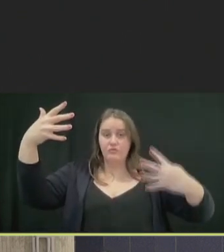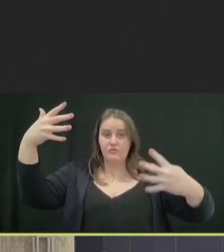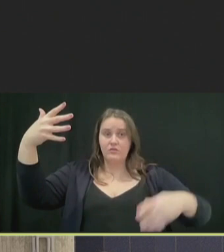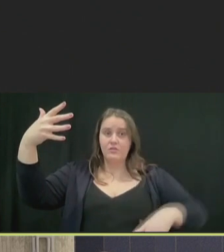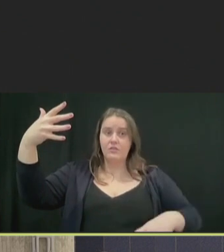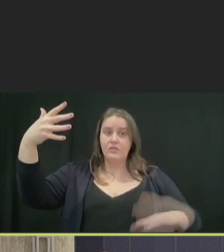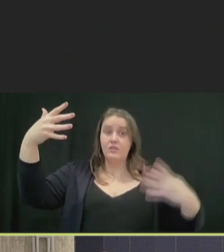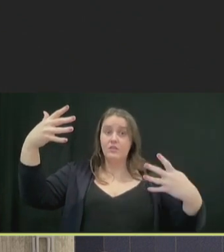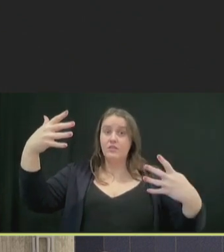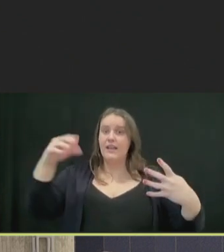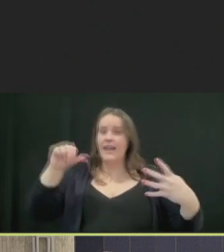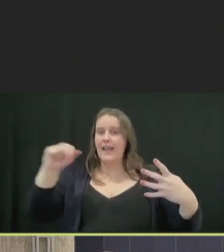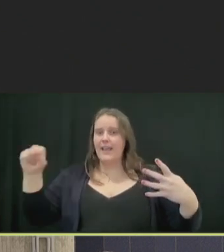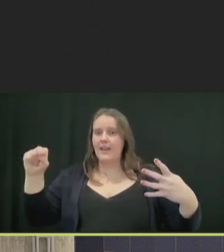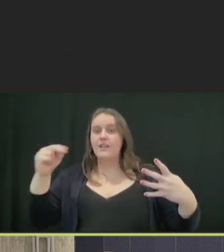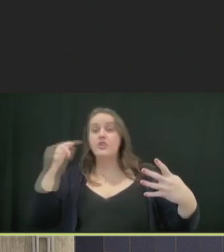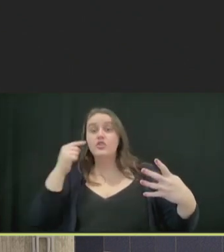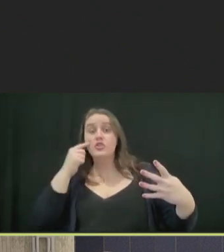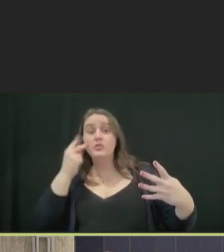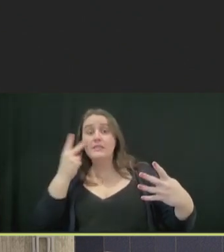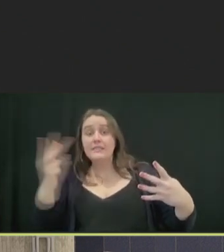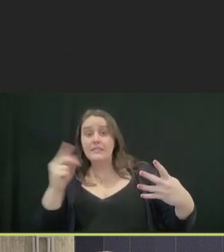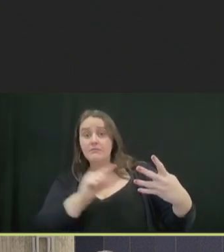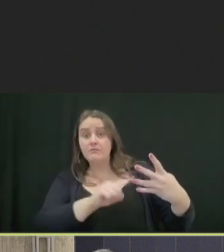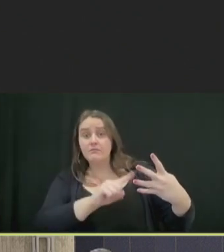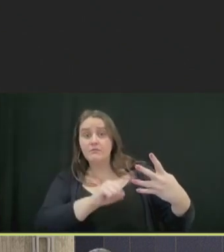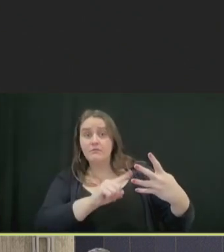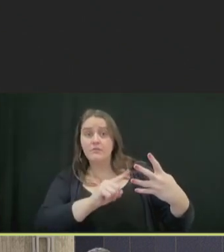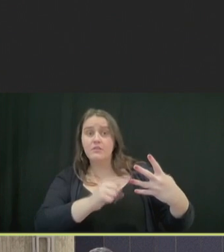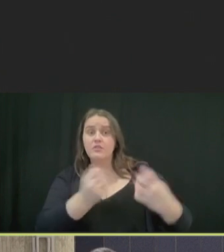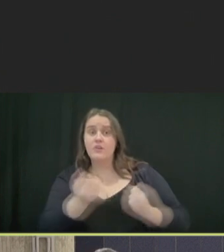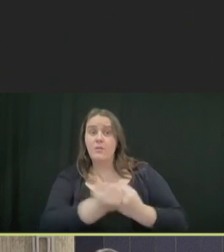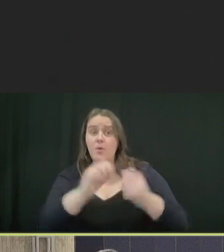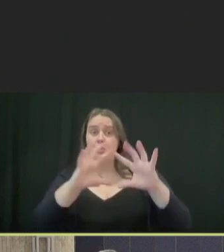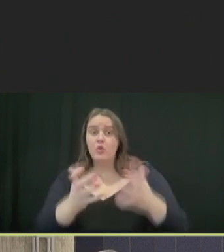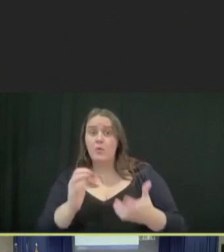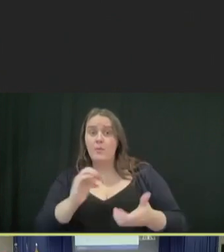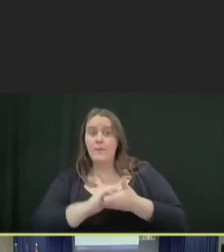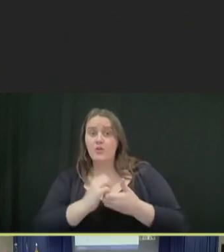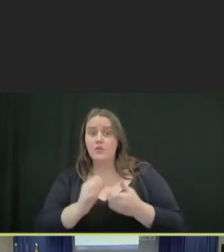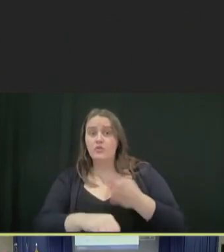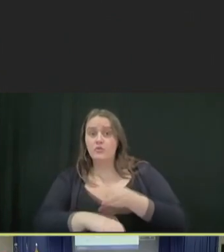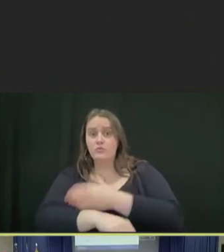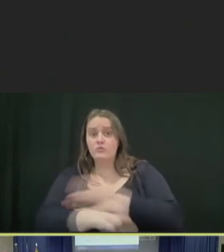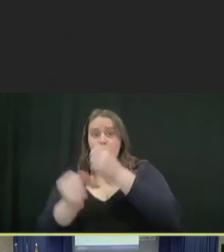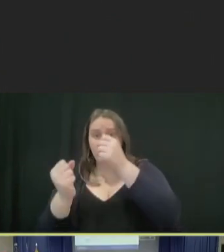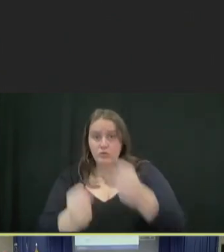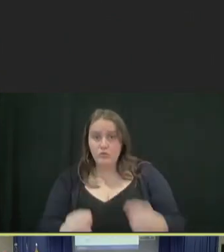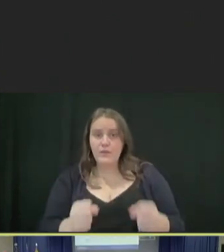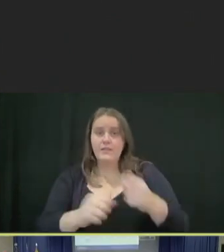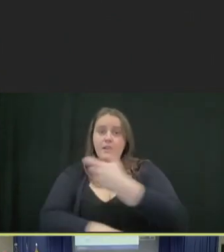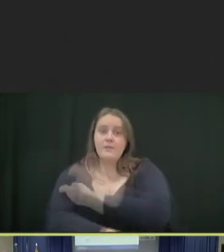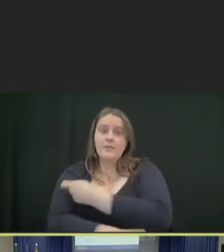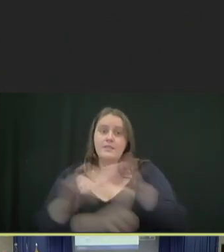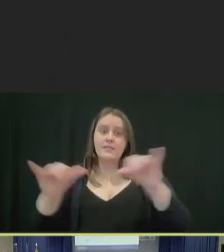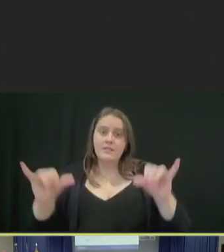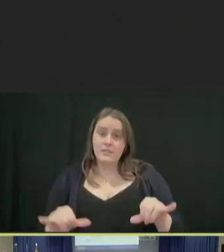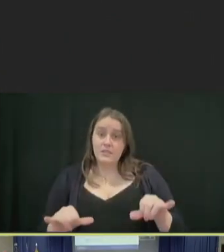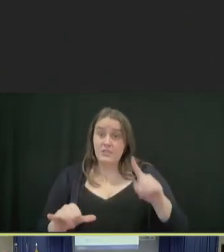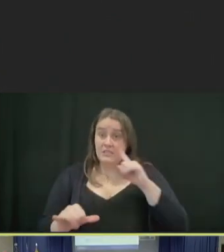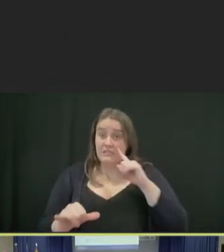So support global partners to strengthen immunization systems and equity.